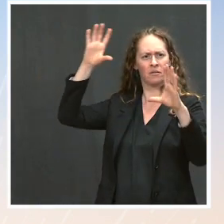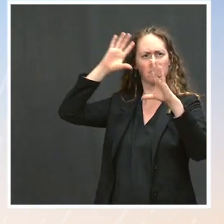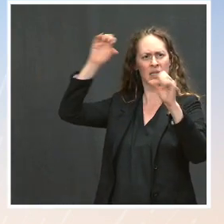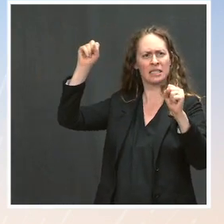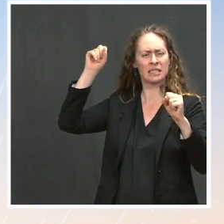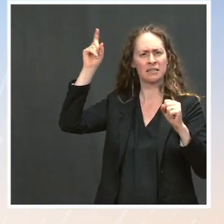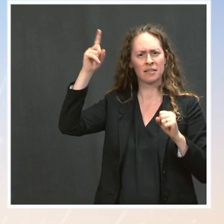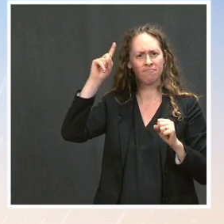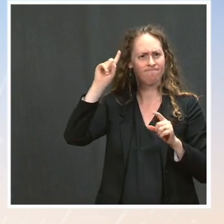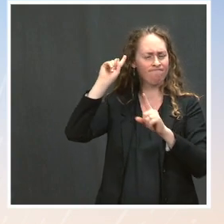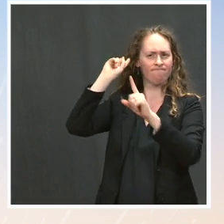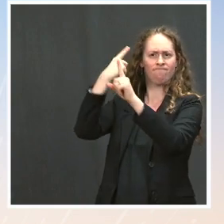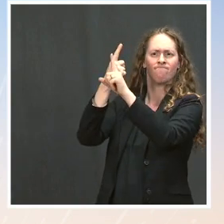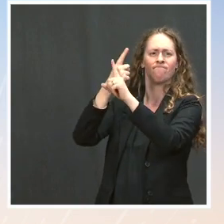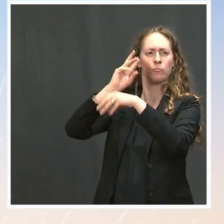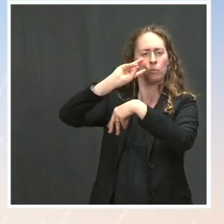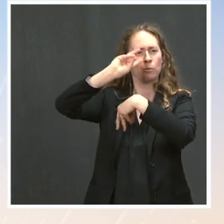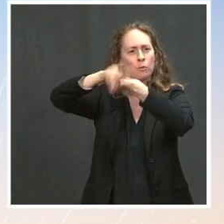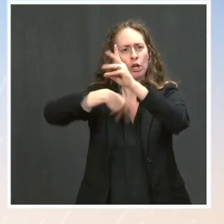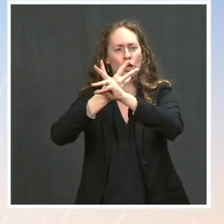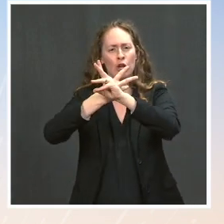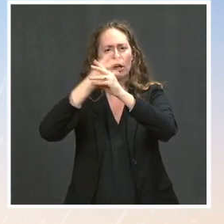Zoom who was wearing a mask?